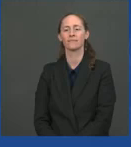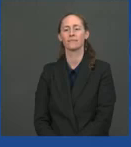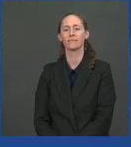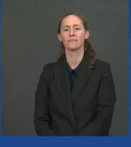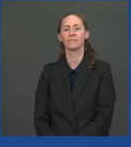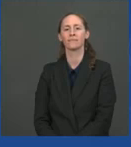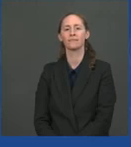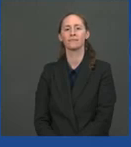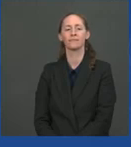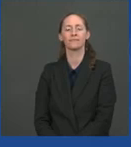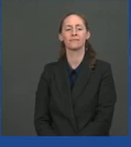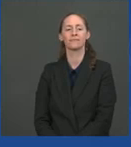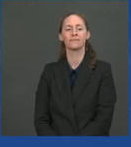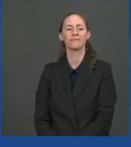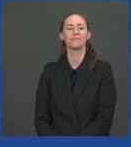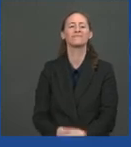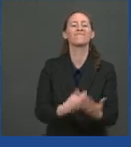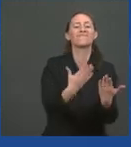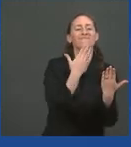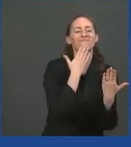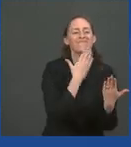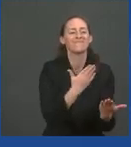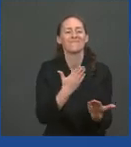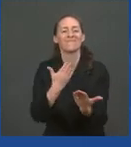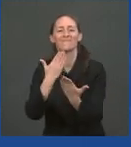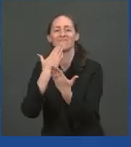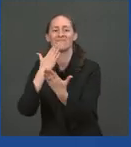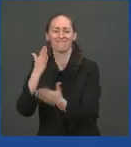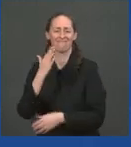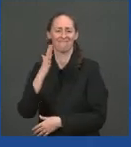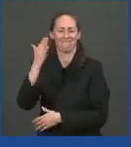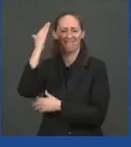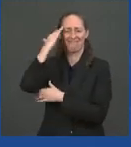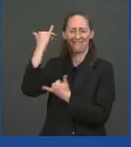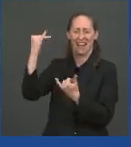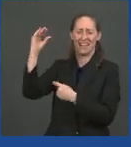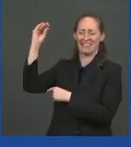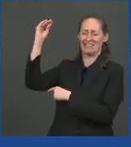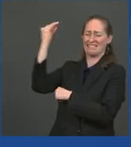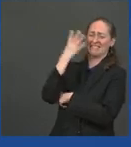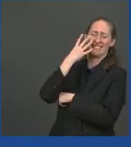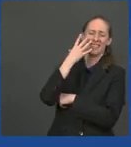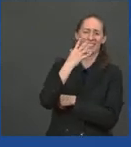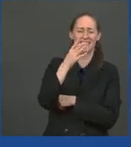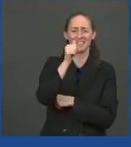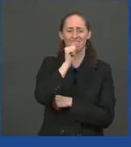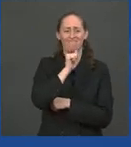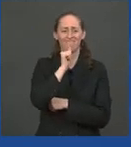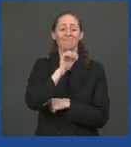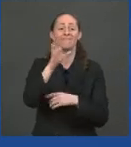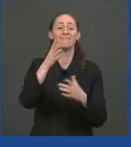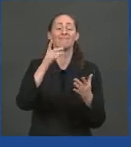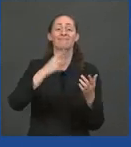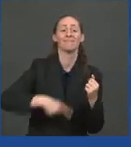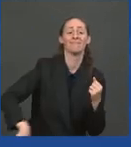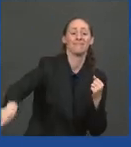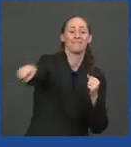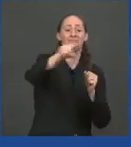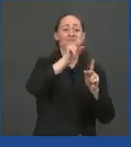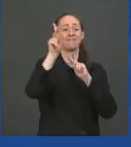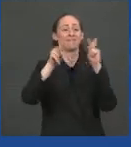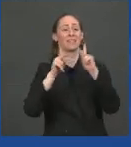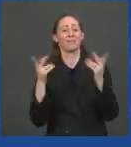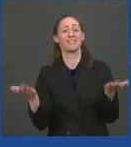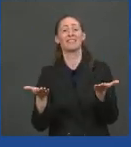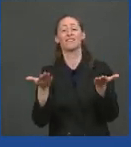Well, thank you all sitting out there in the sun, and everybody out in that audience has been a great supporter of this outfit.